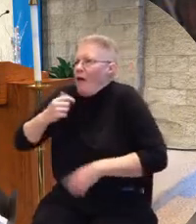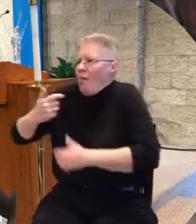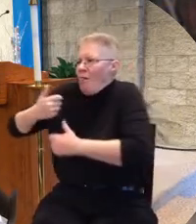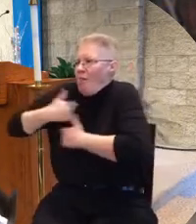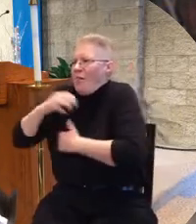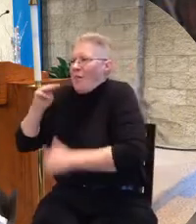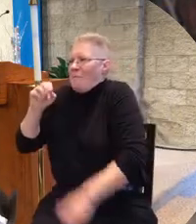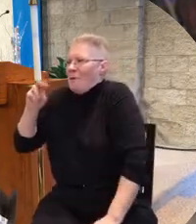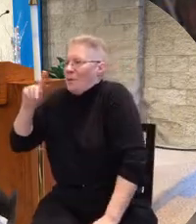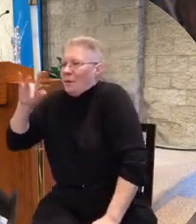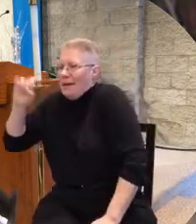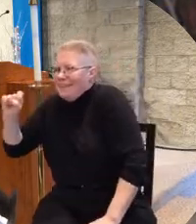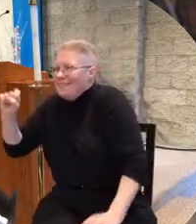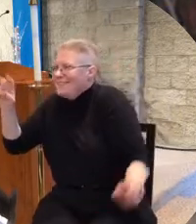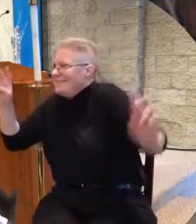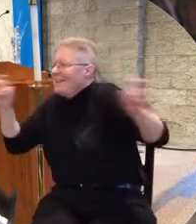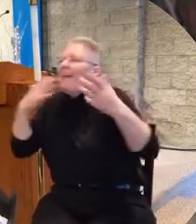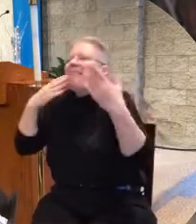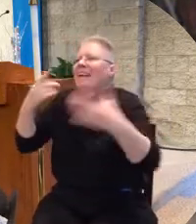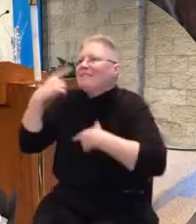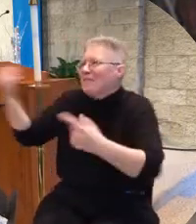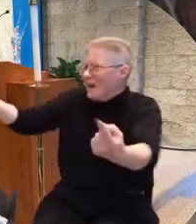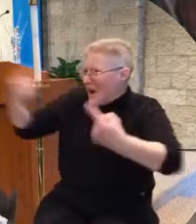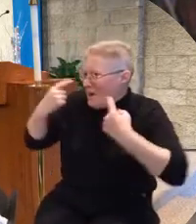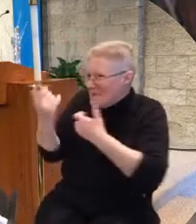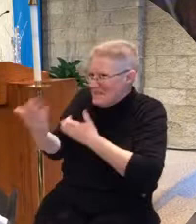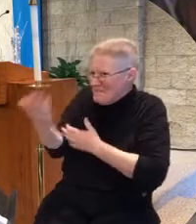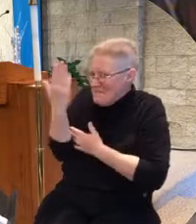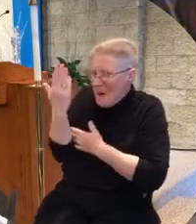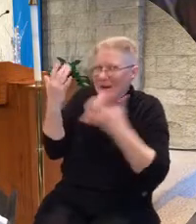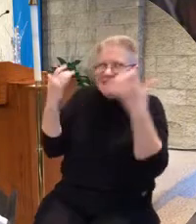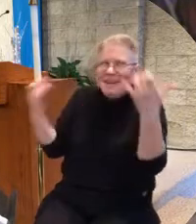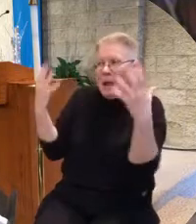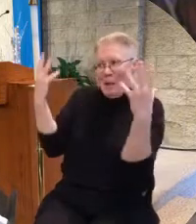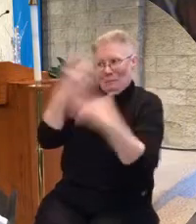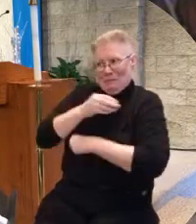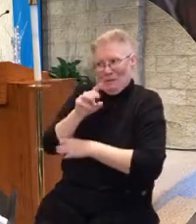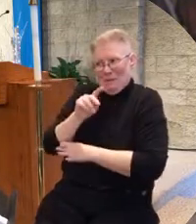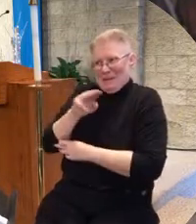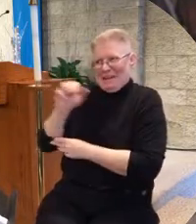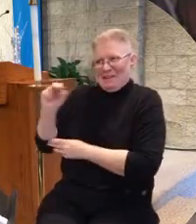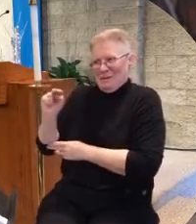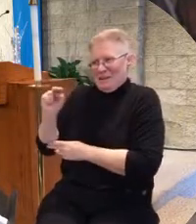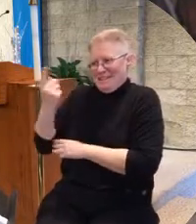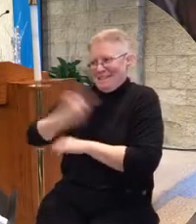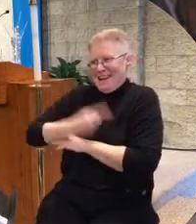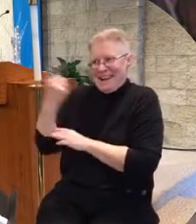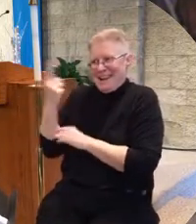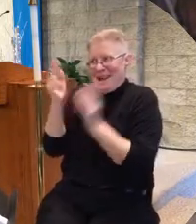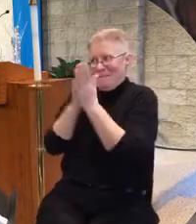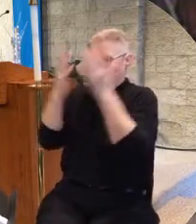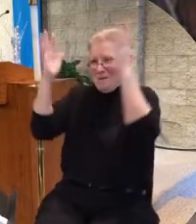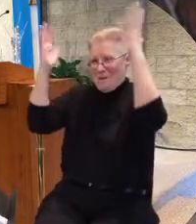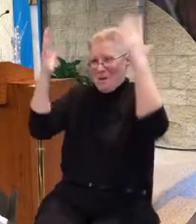here this morning. It's a beautiful Minnesota day. Let's applaud this day, okay?